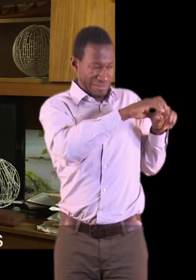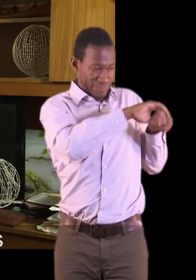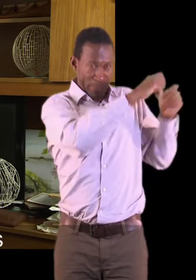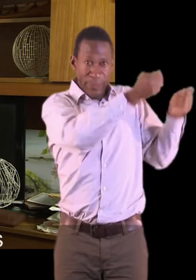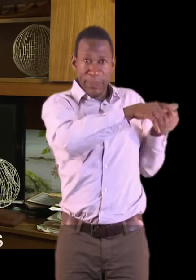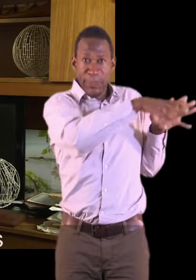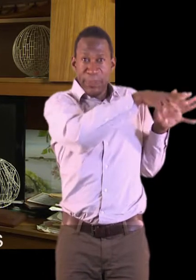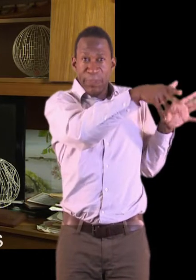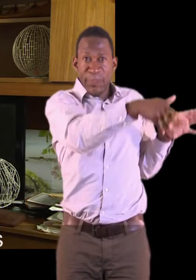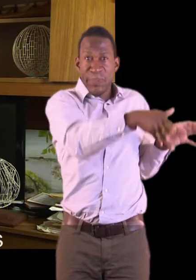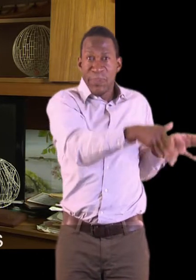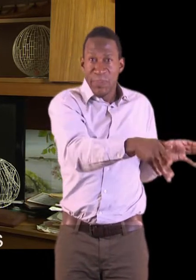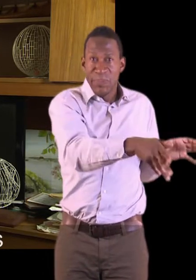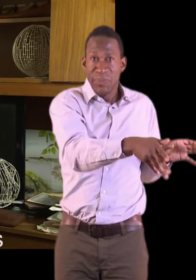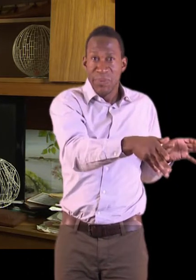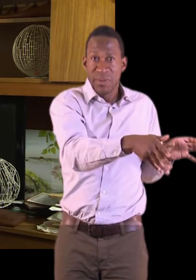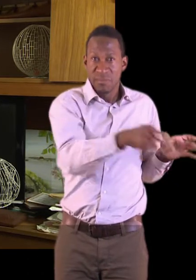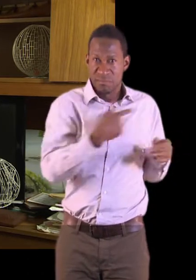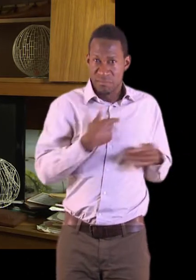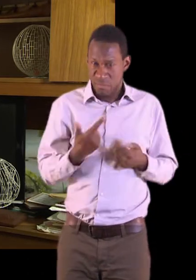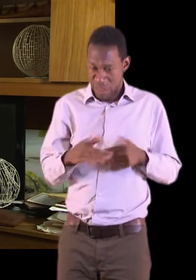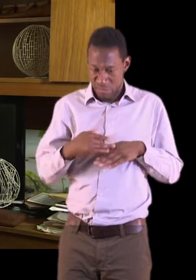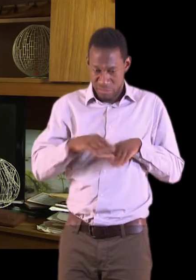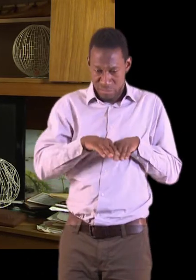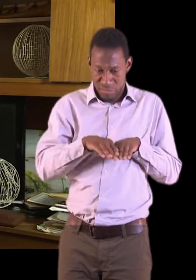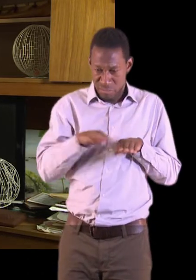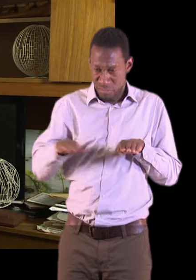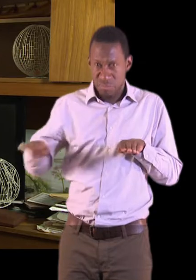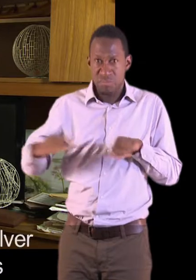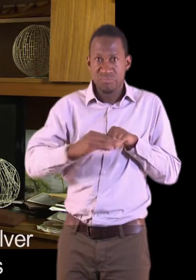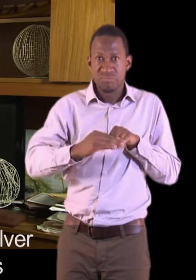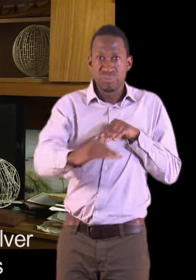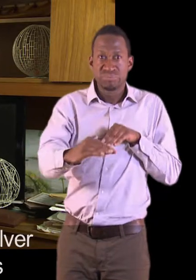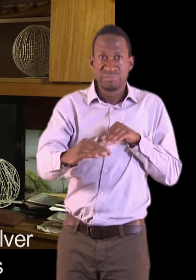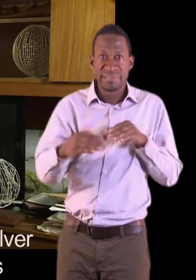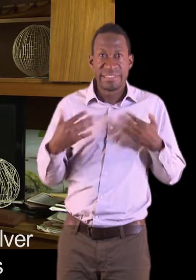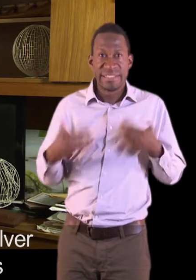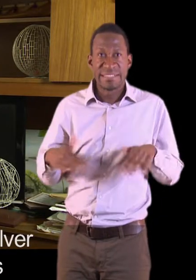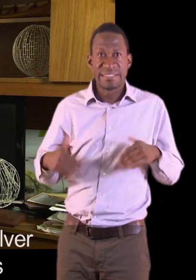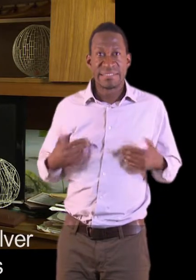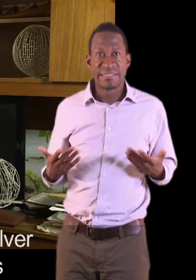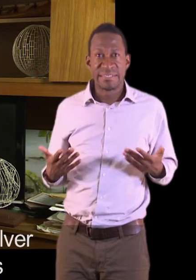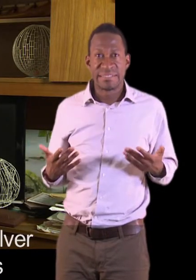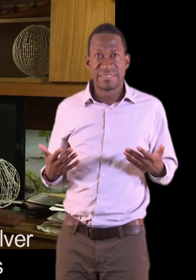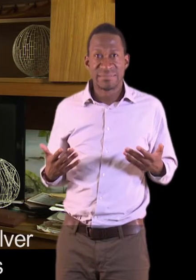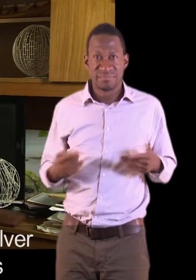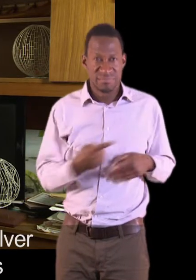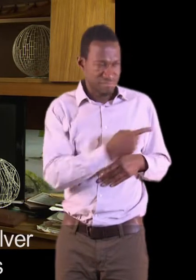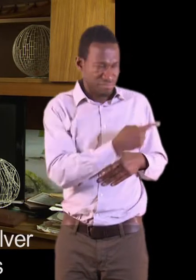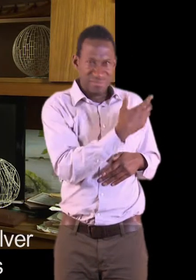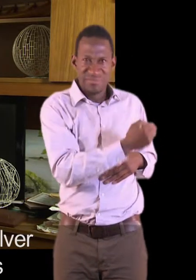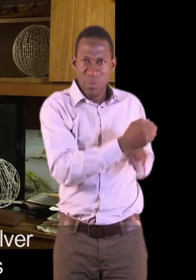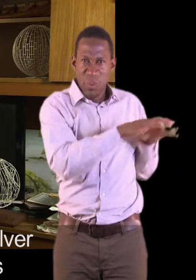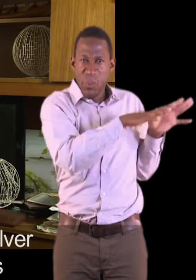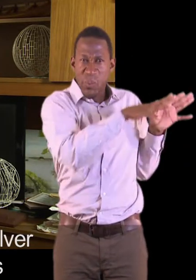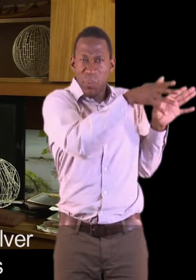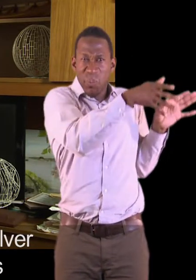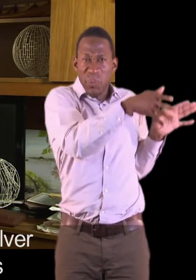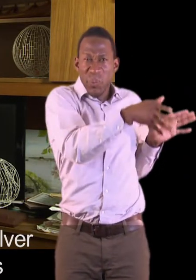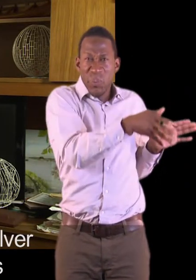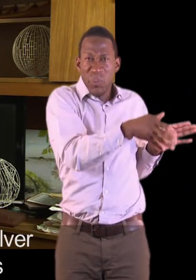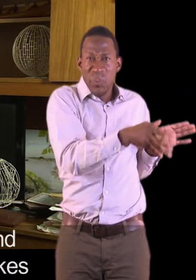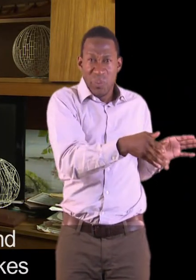on the top of ours, you know, and they had this snow white cloth, and there was all the silver cutlery, and there were